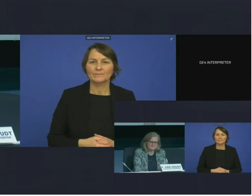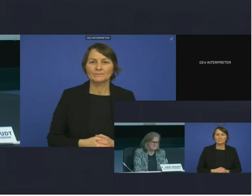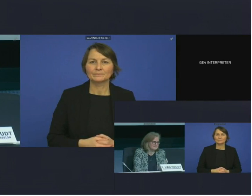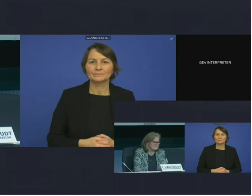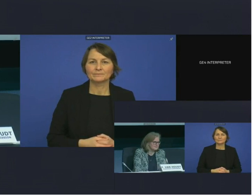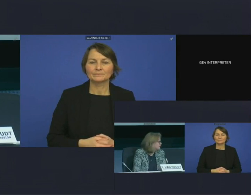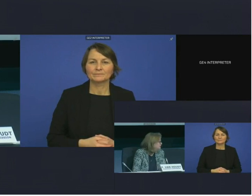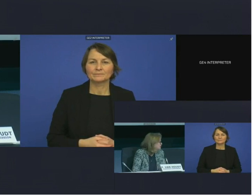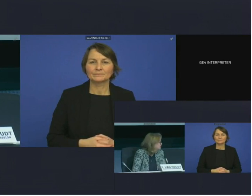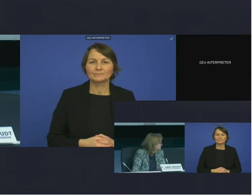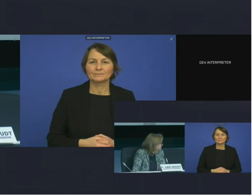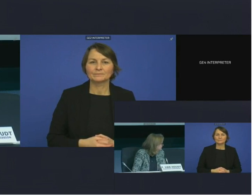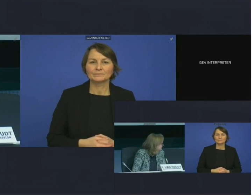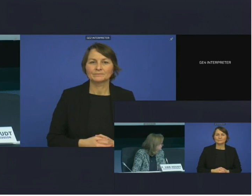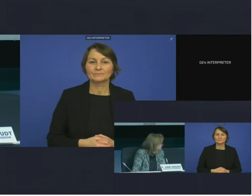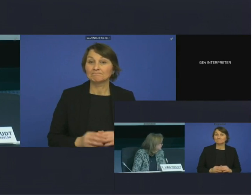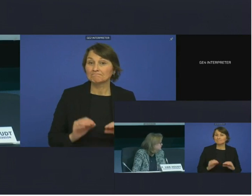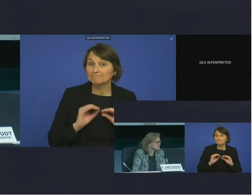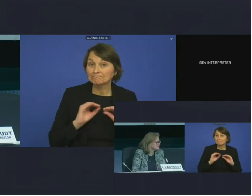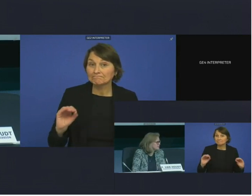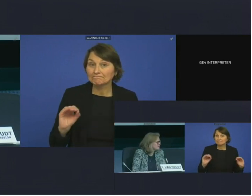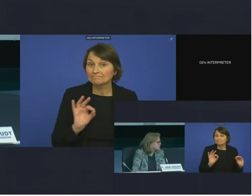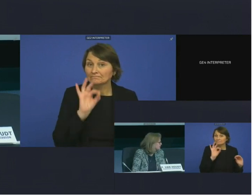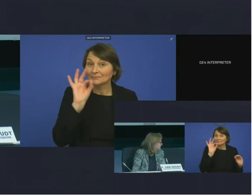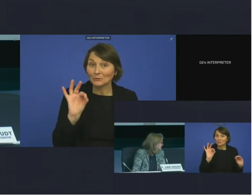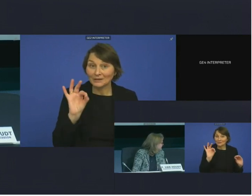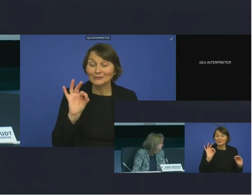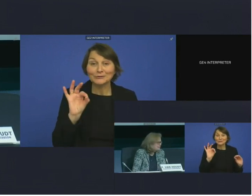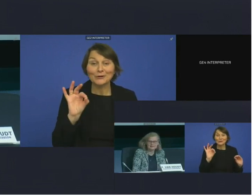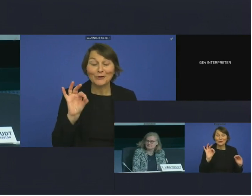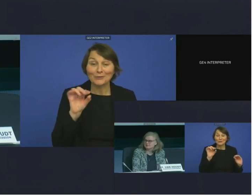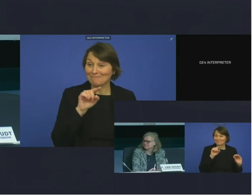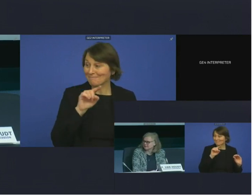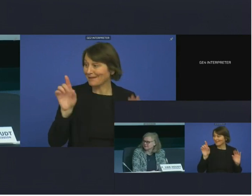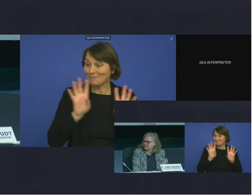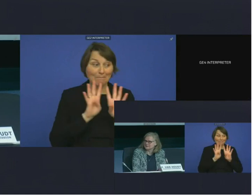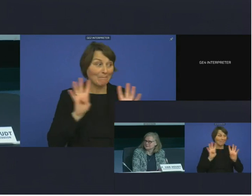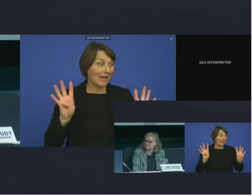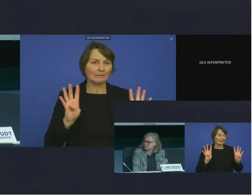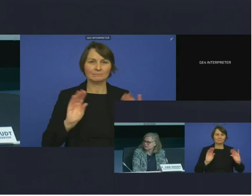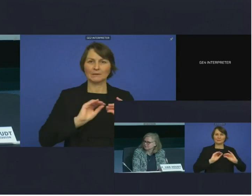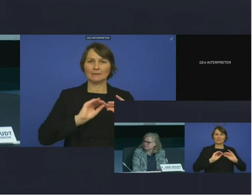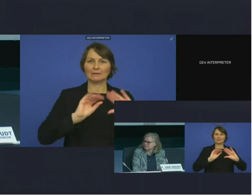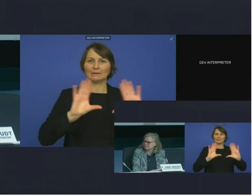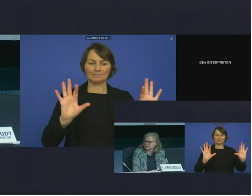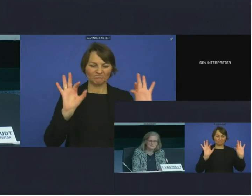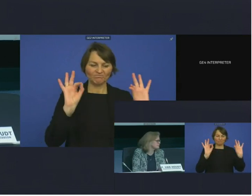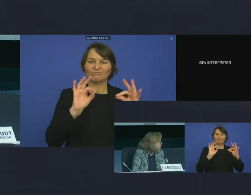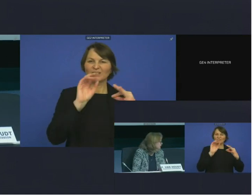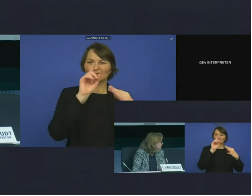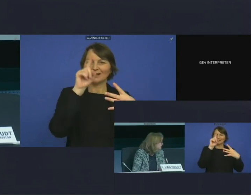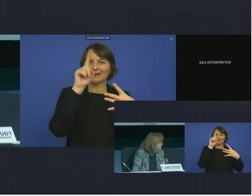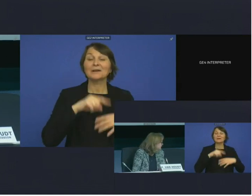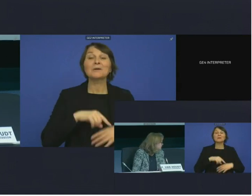Well, if there are no other questions, it means you have all been super clear, at least when I can say personally, you've all been very inspiring